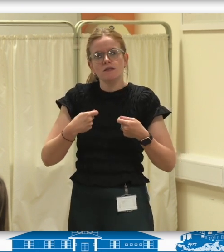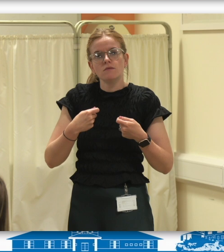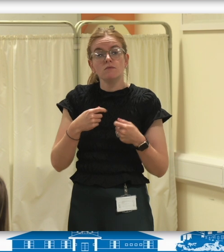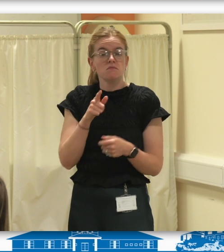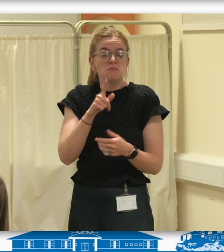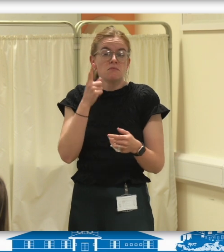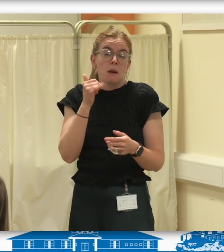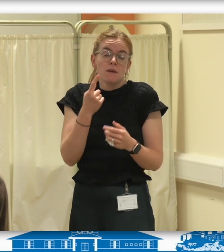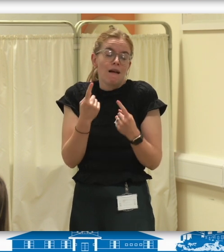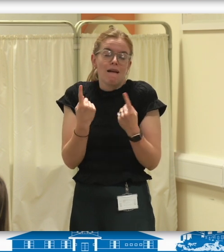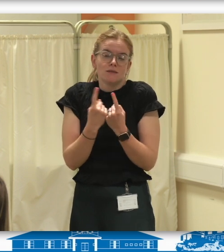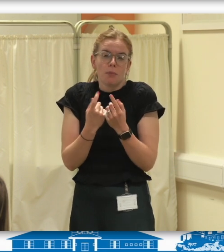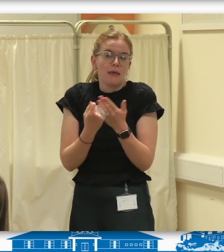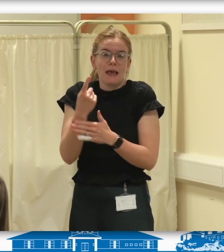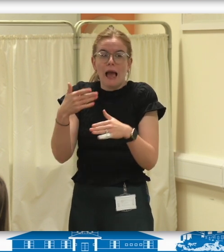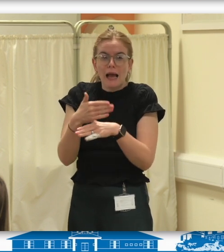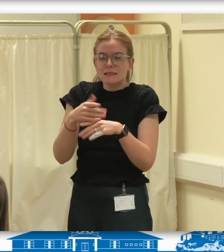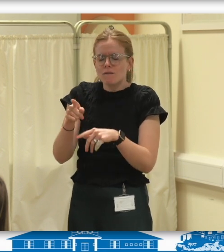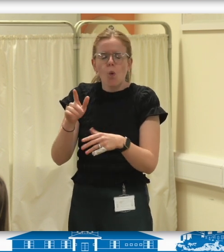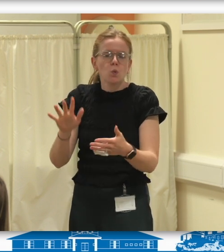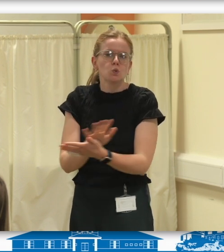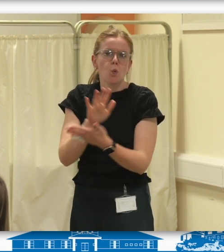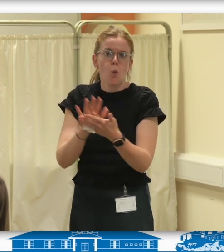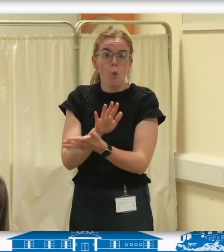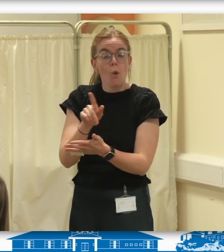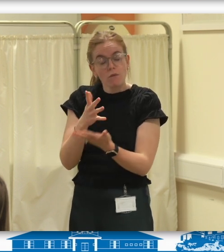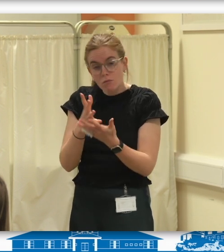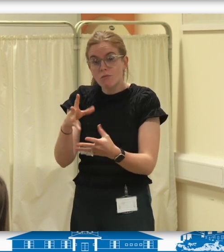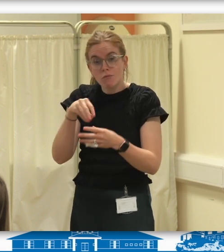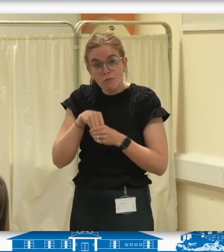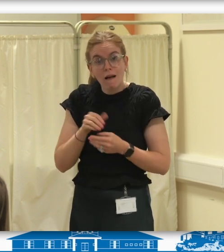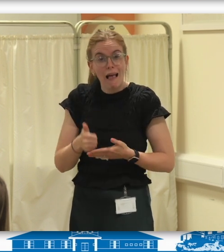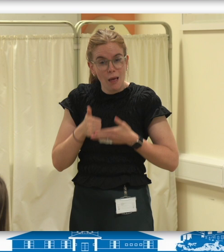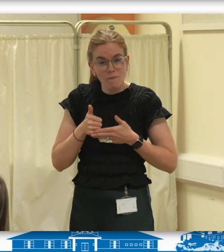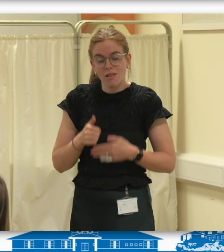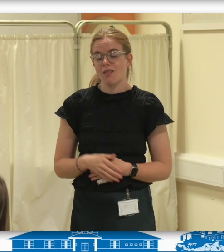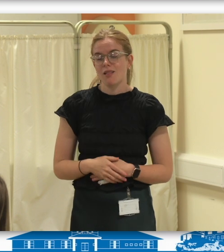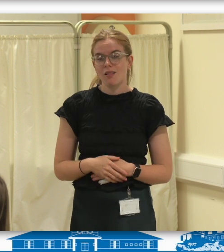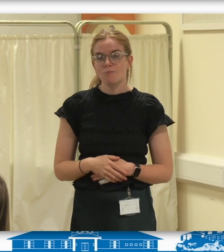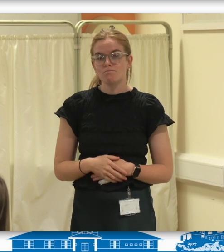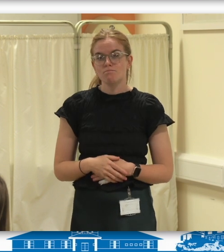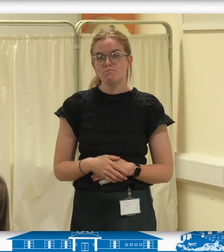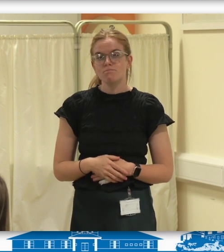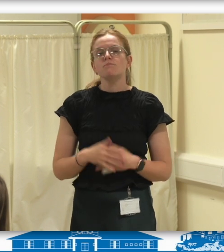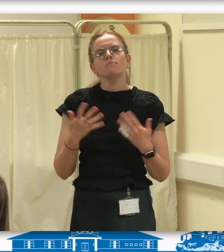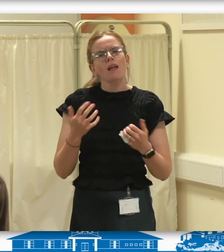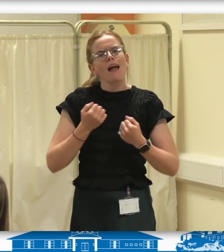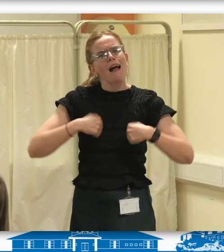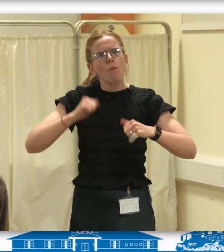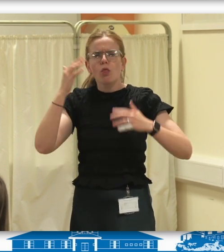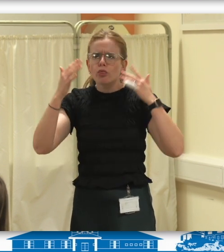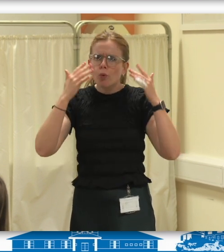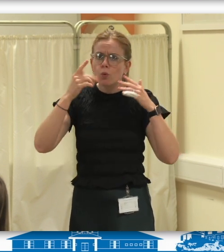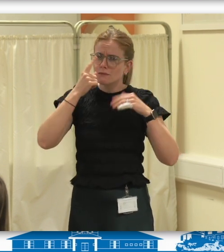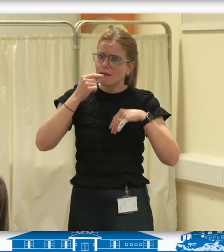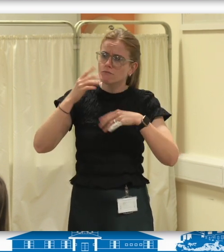can be really helpful and healthful. Understanding how our thoughts impact our emotions and